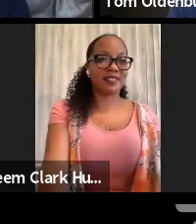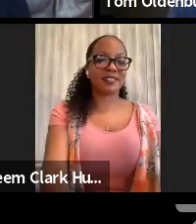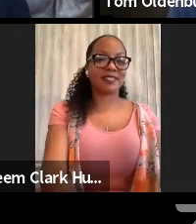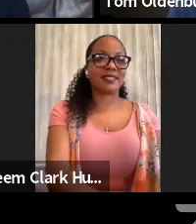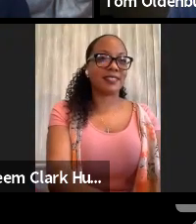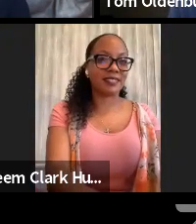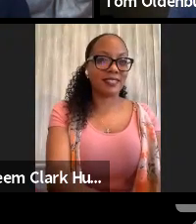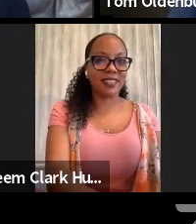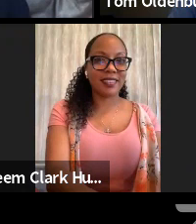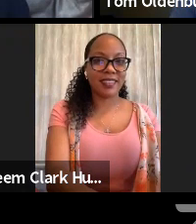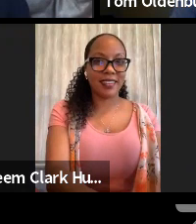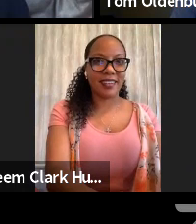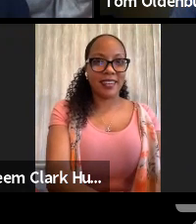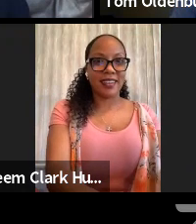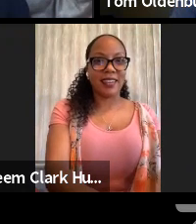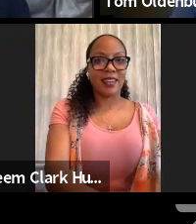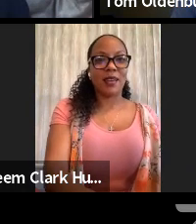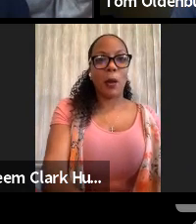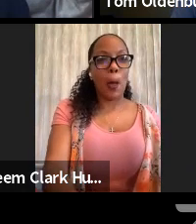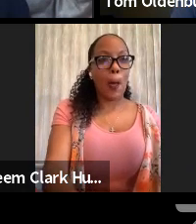Alderwoman Murphy. Aye.